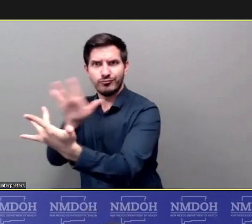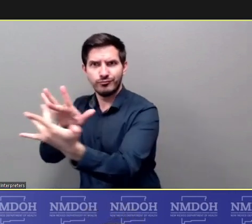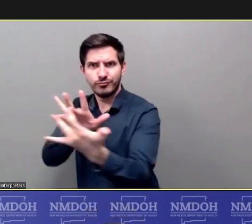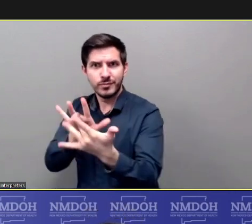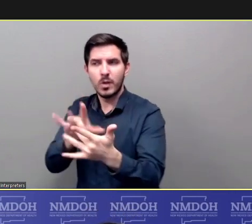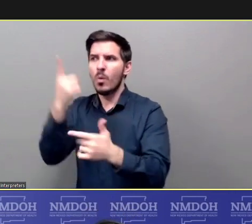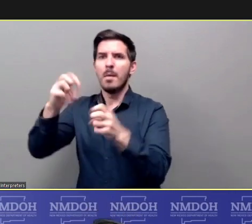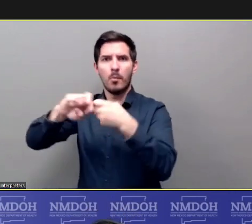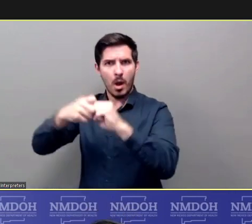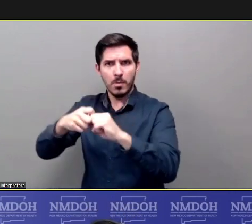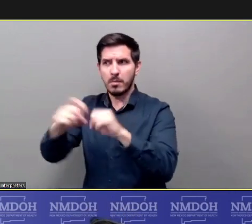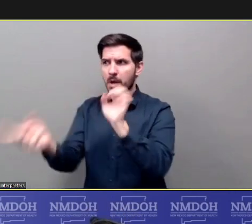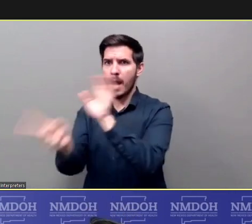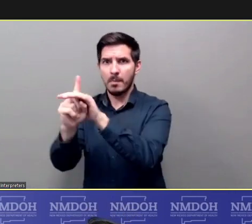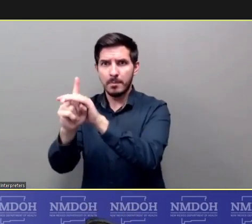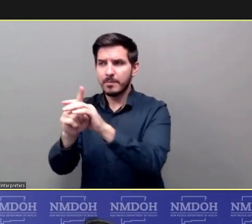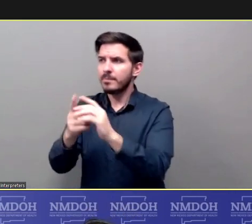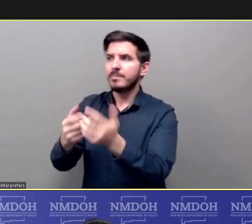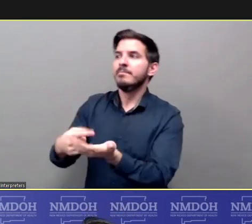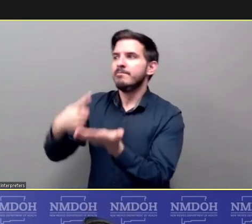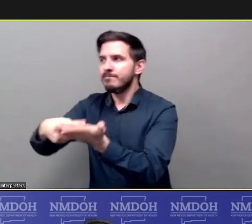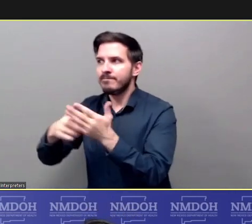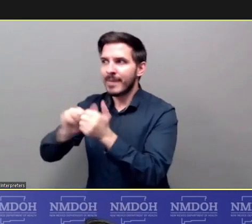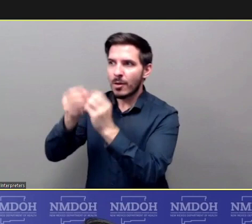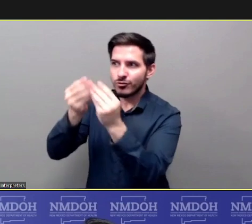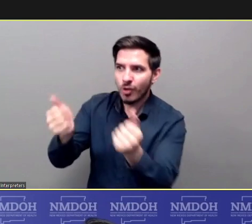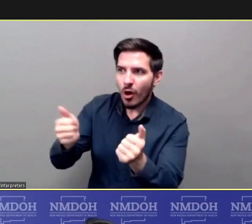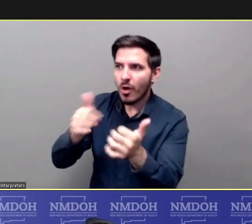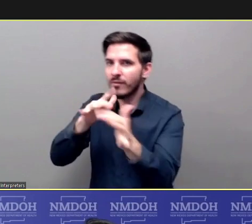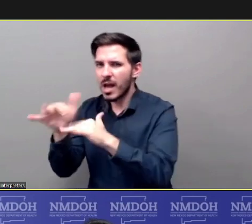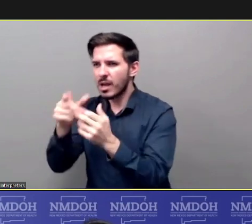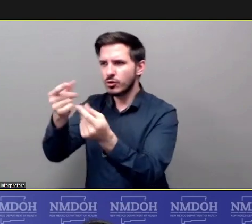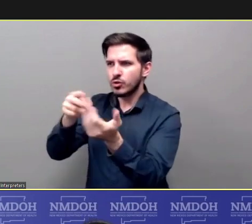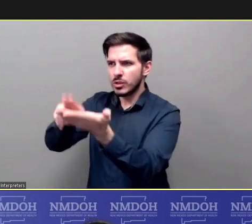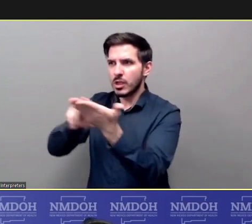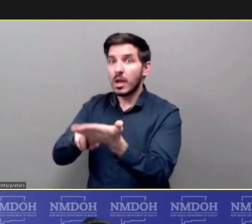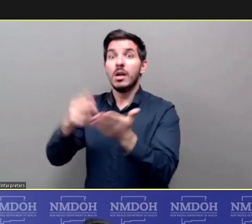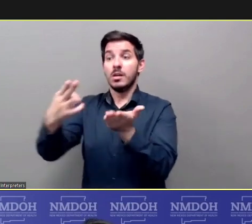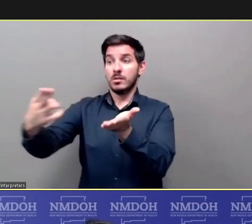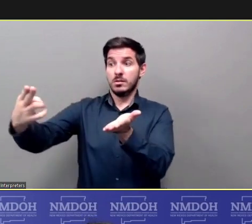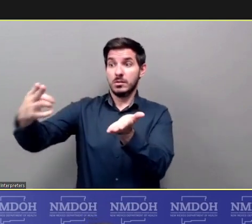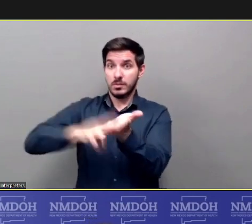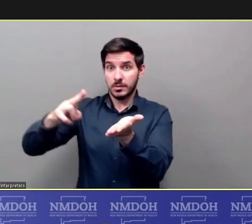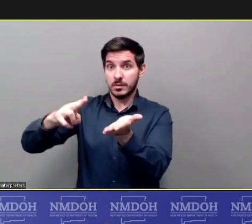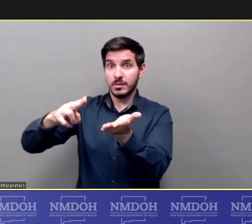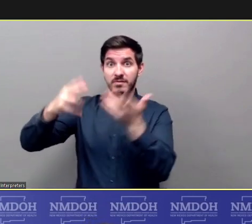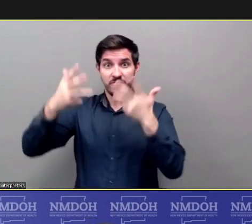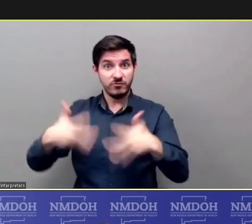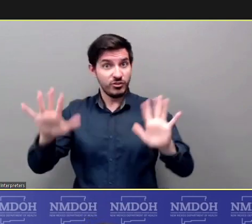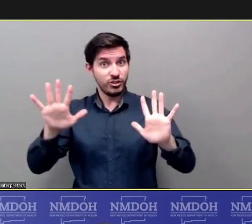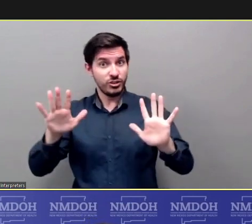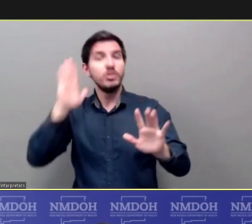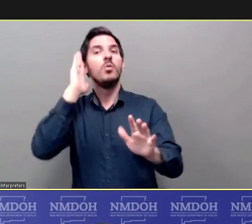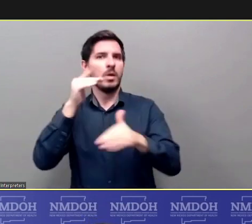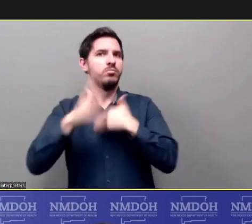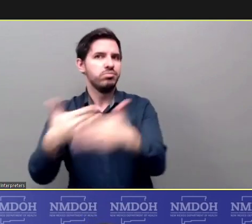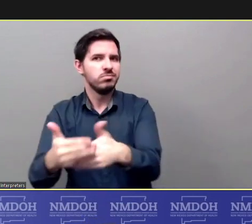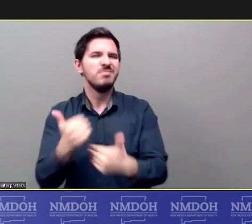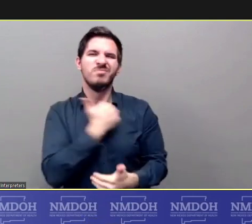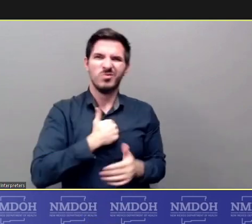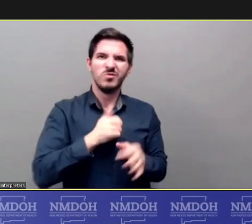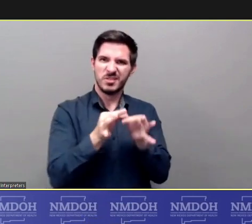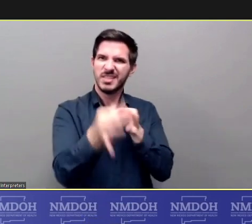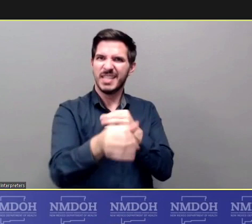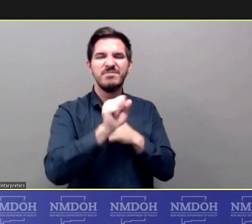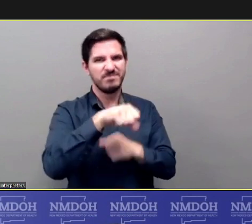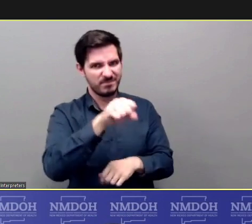they had, and we talked about how to potentially solve that with the contract. So once we have a signed contract, that will be up. And I apologize for the delay because we did